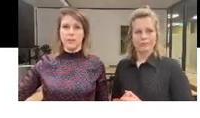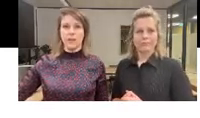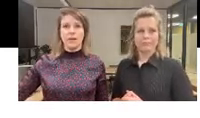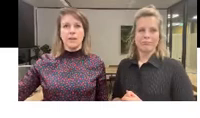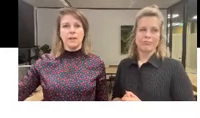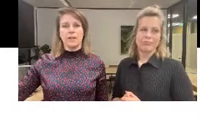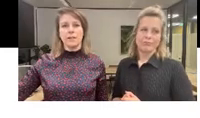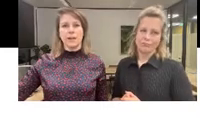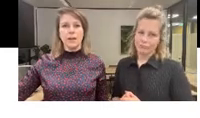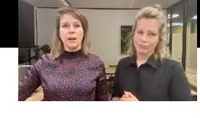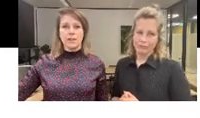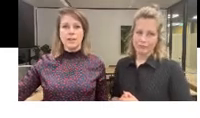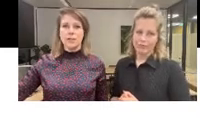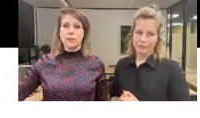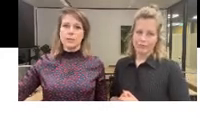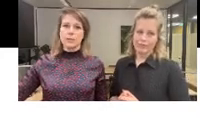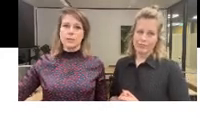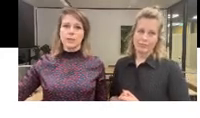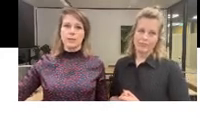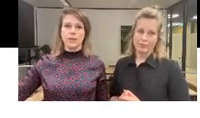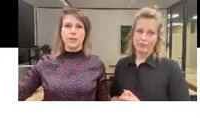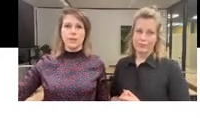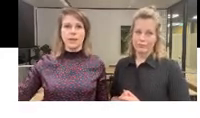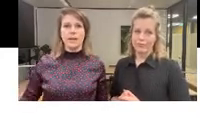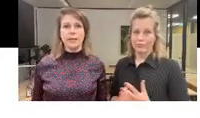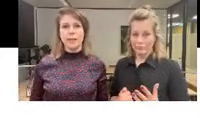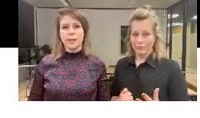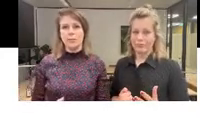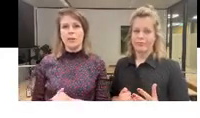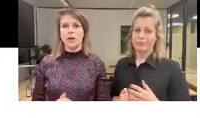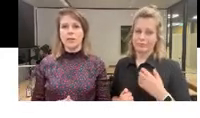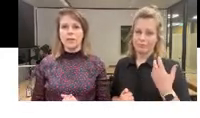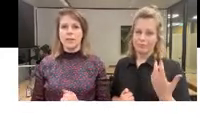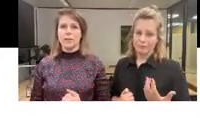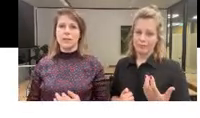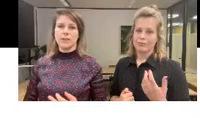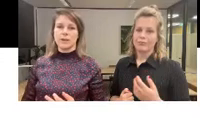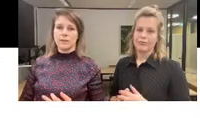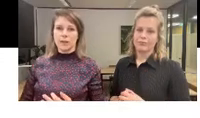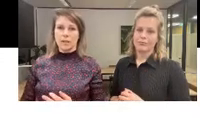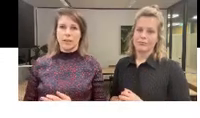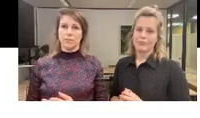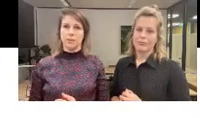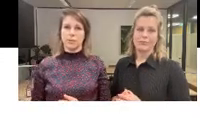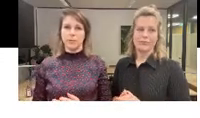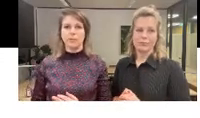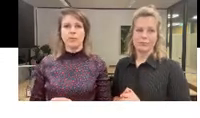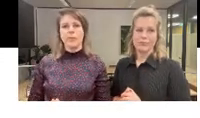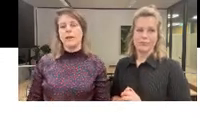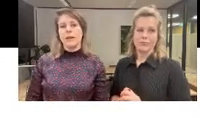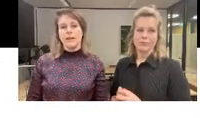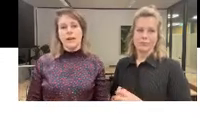basketball. This is all offered in a group in order to not only activate them, but also let them interact with other young